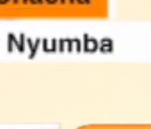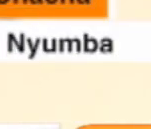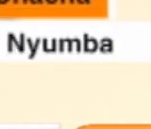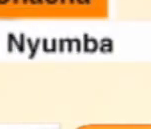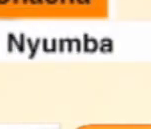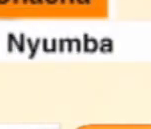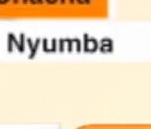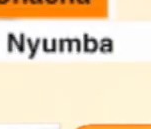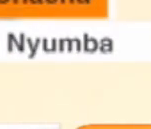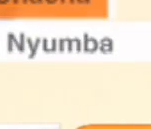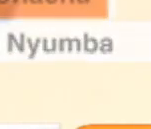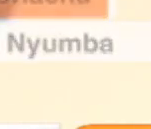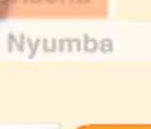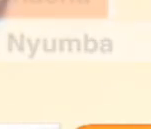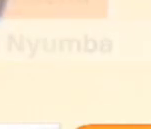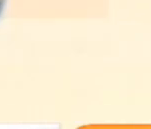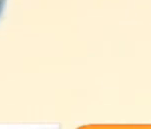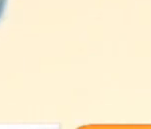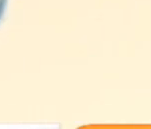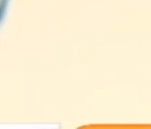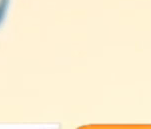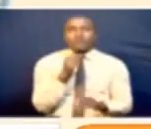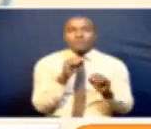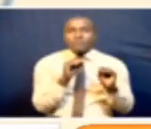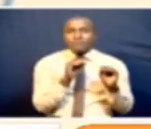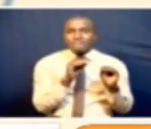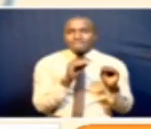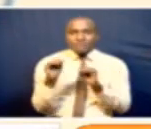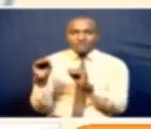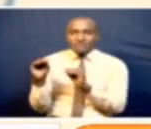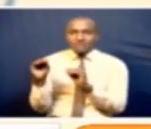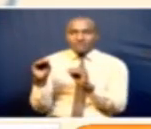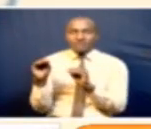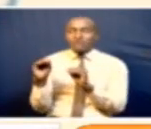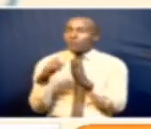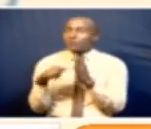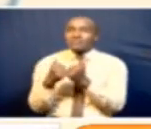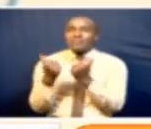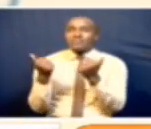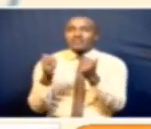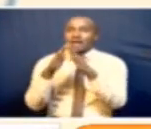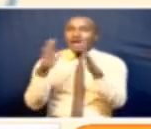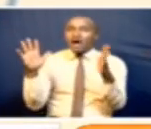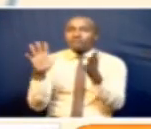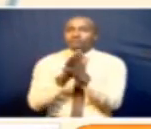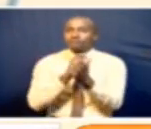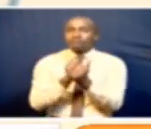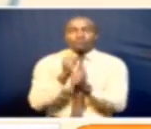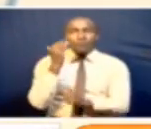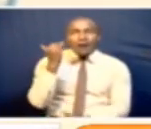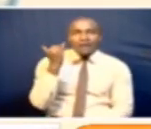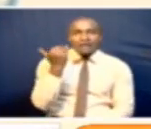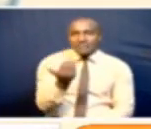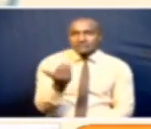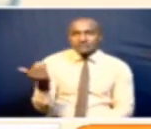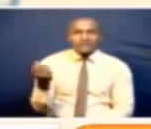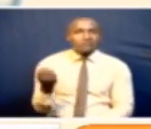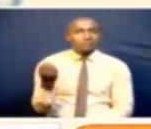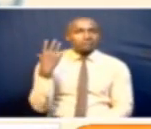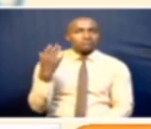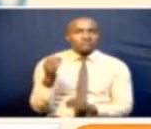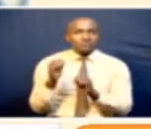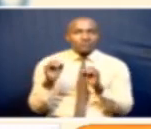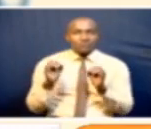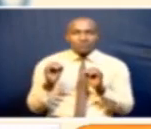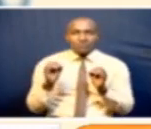on, because they need to know where are we moving, what's happening to our house, why is our house being demolished, what happened to